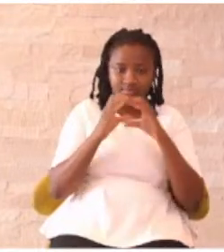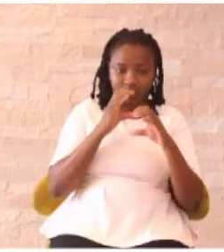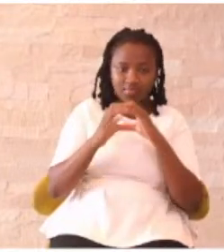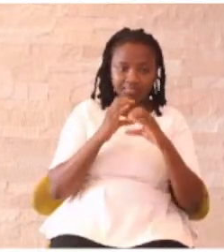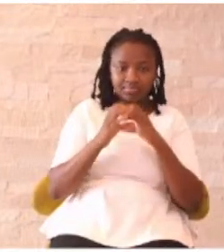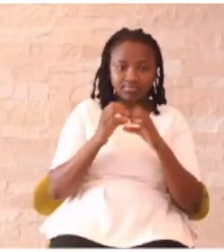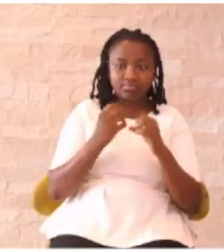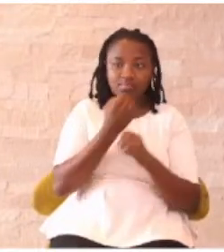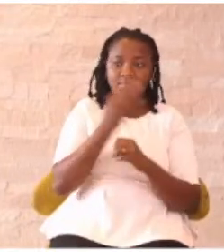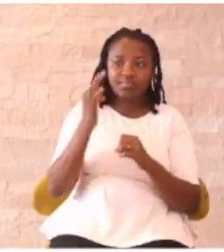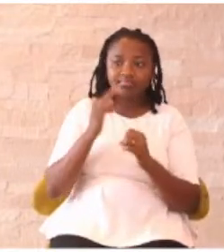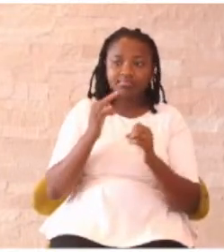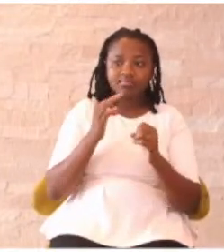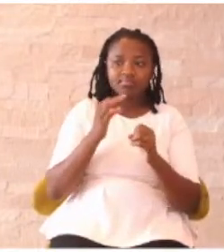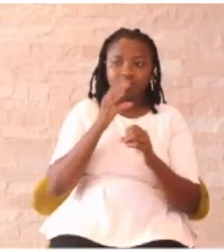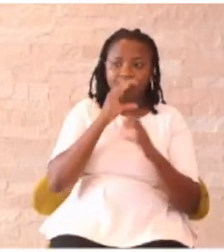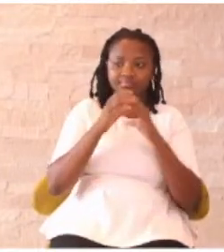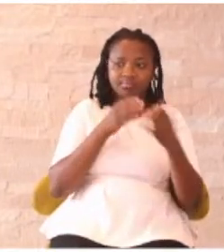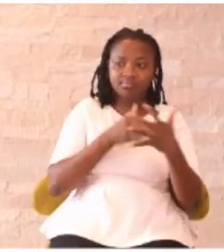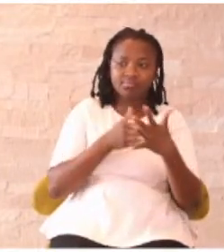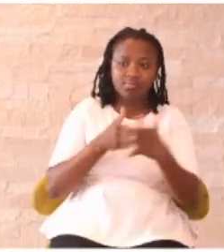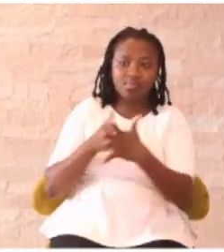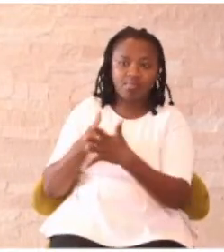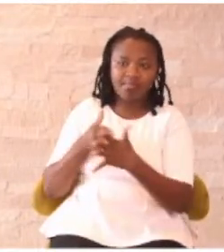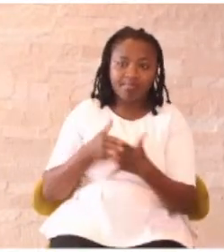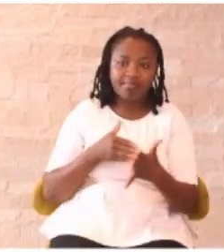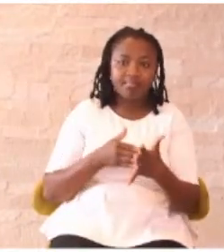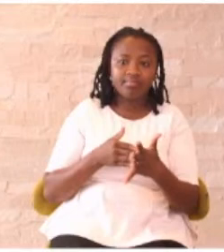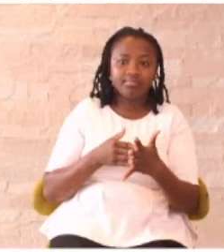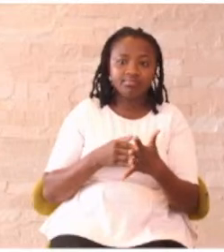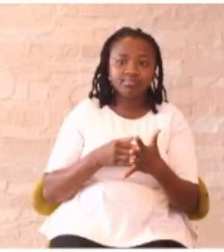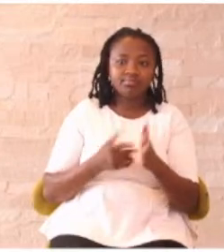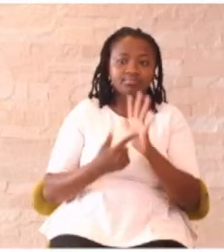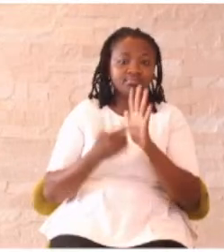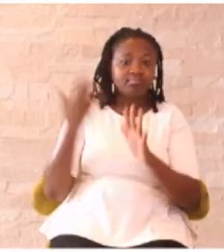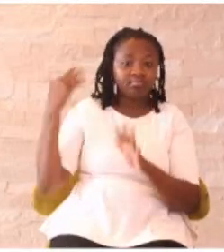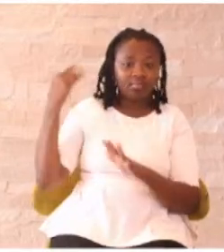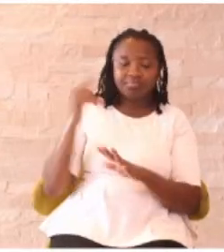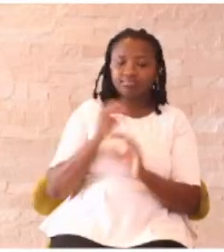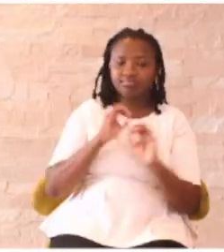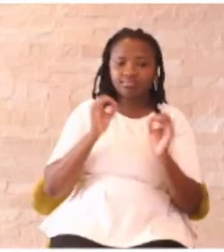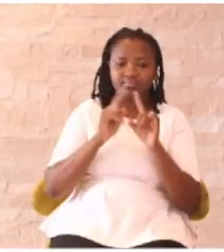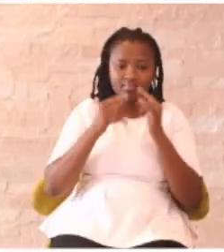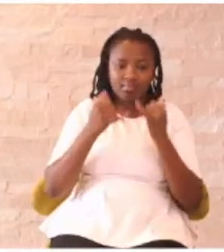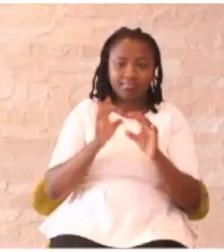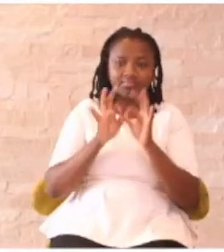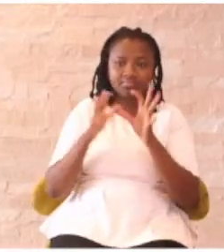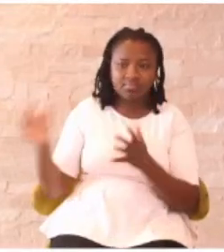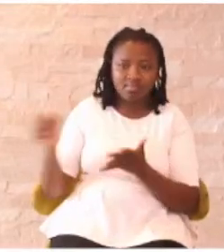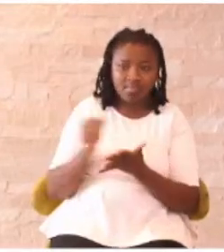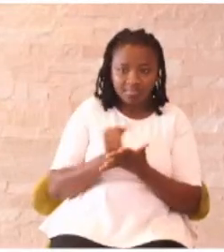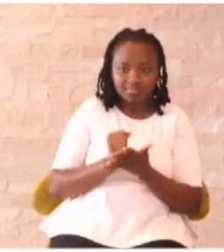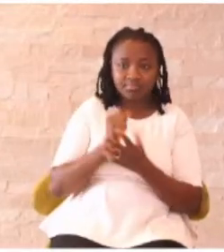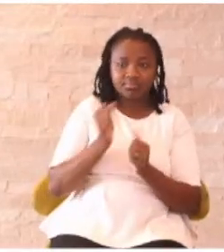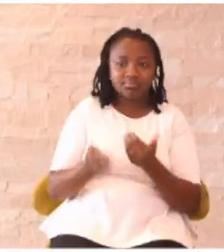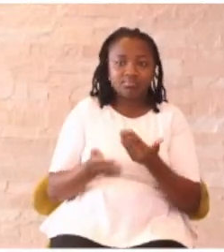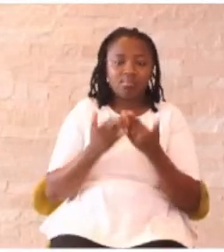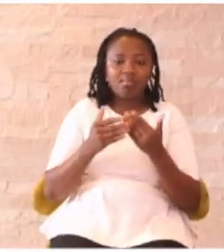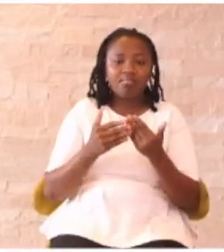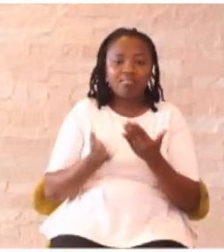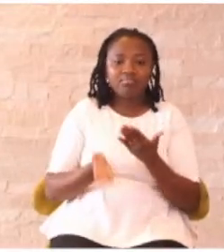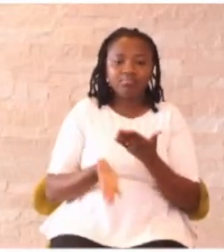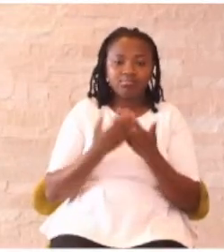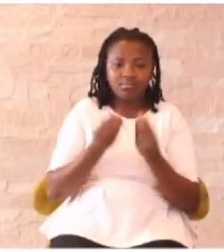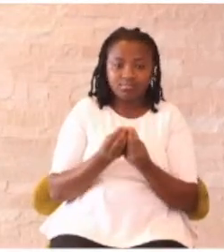of barriers which were not the case before AWESOME. CBO have